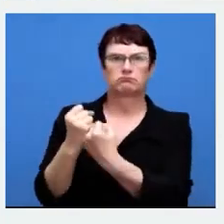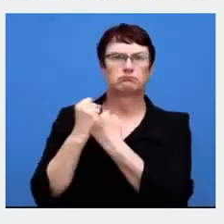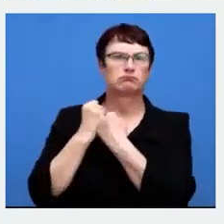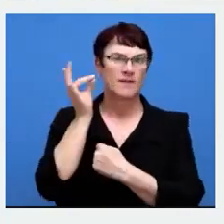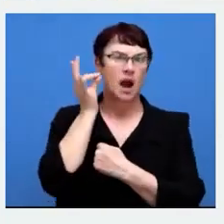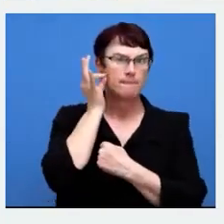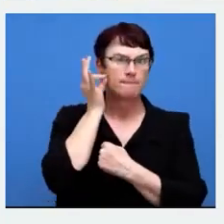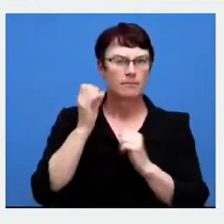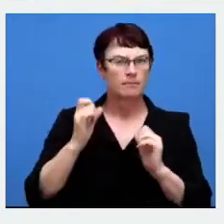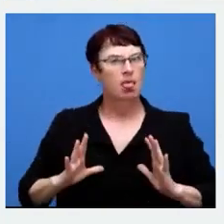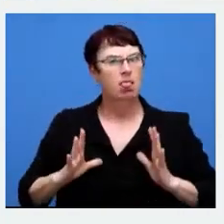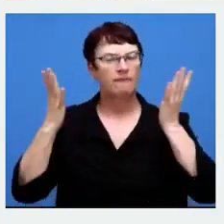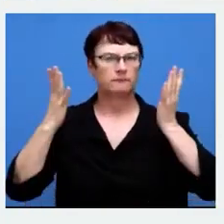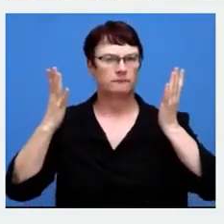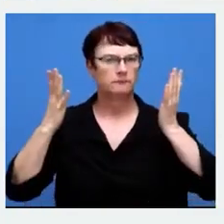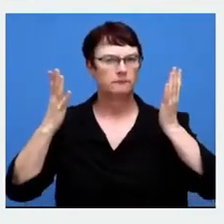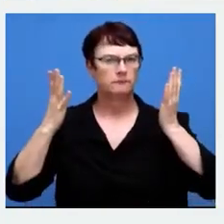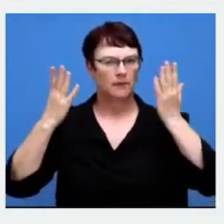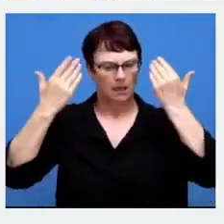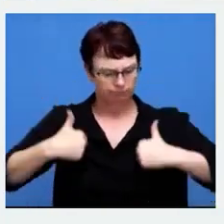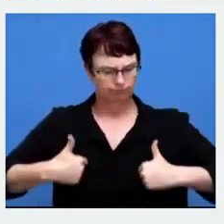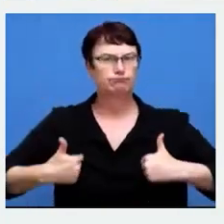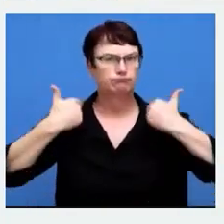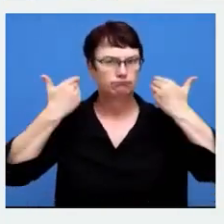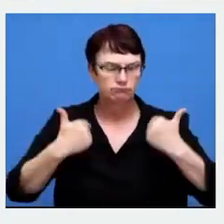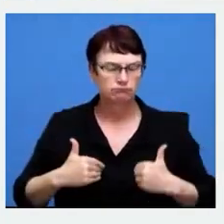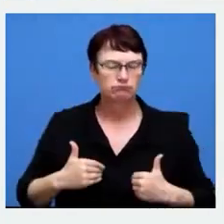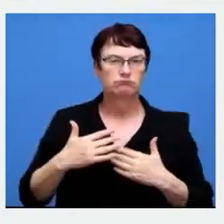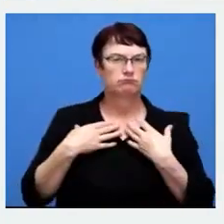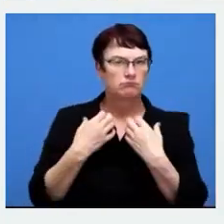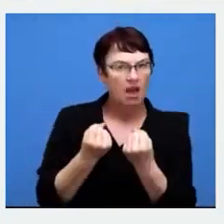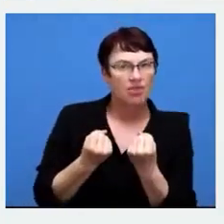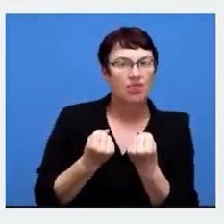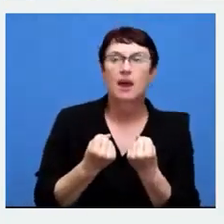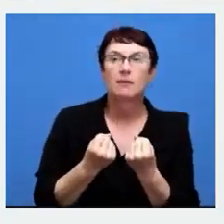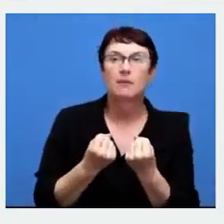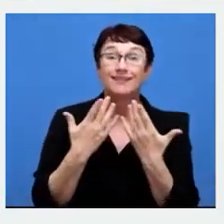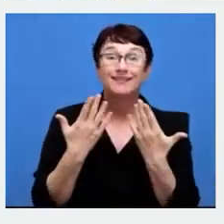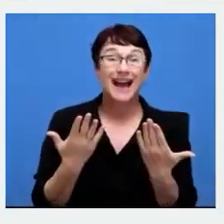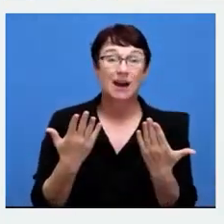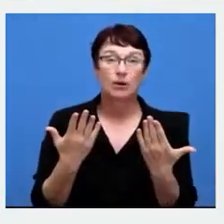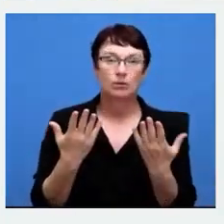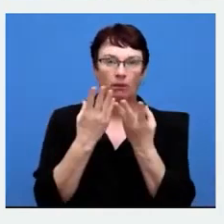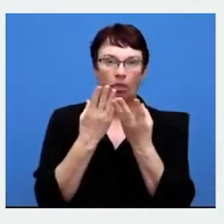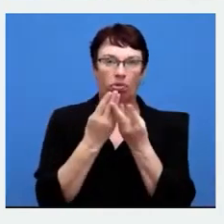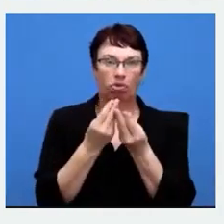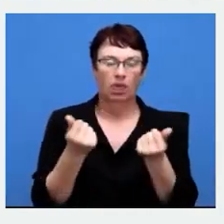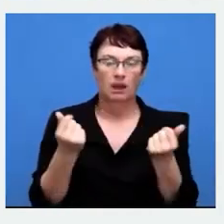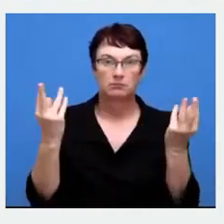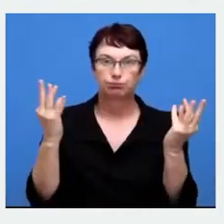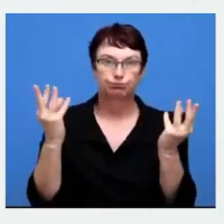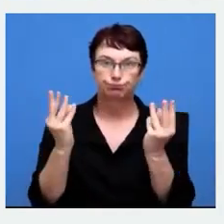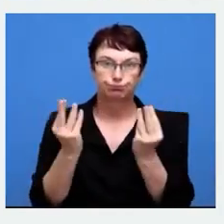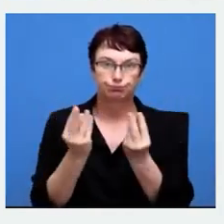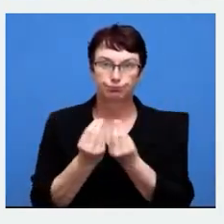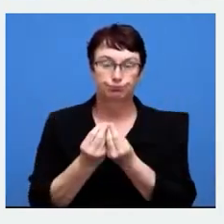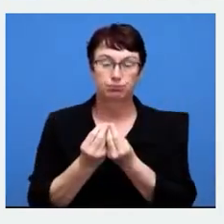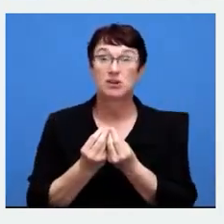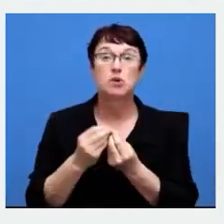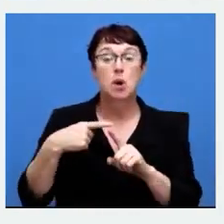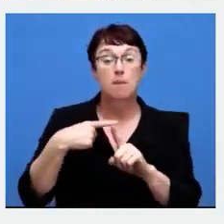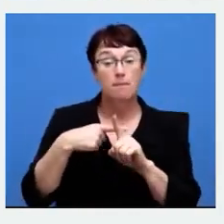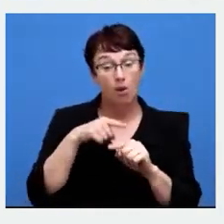increasingly being dismantled across Italy. It also identifies hospitals offering